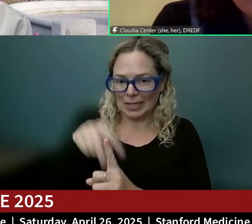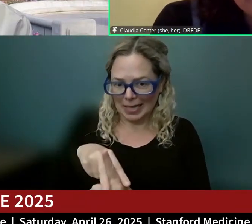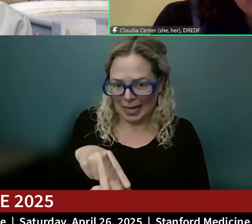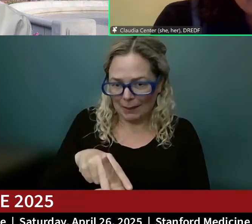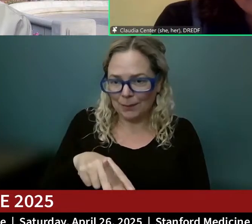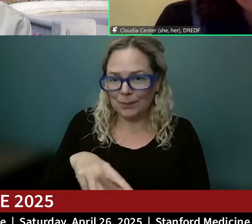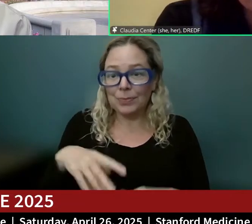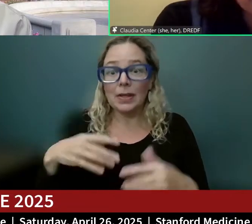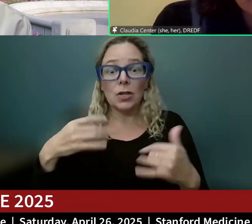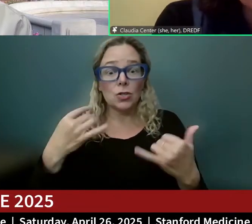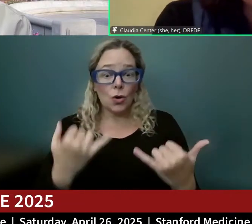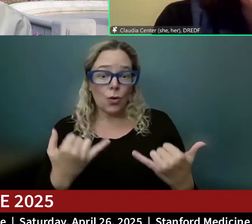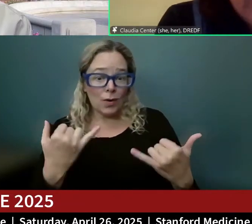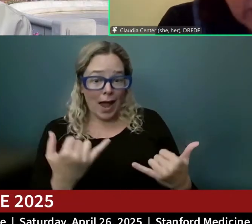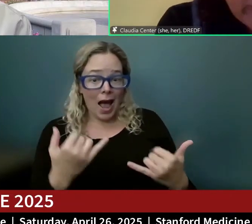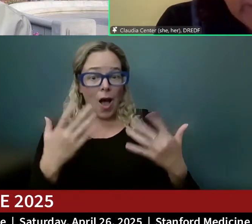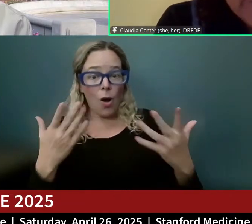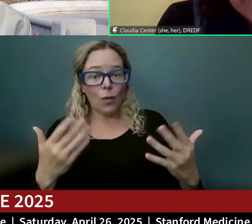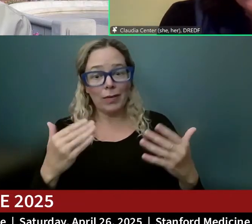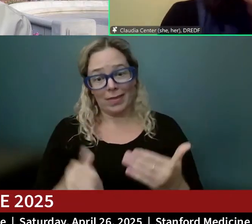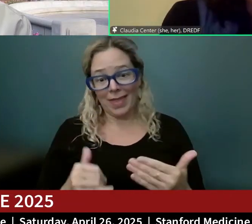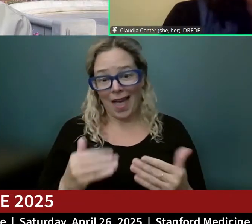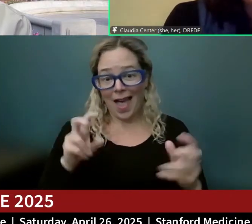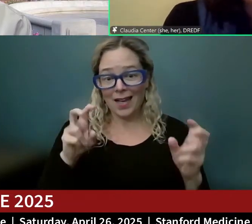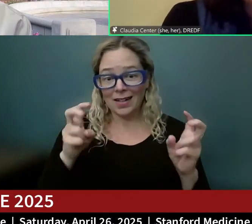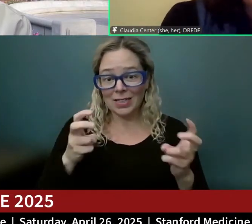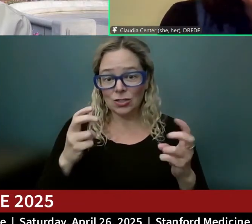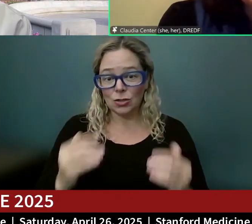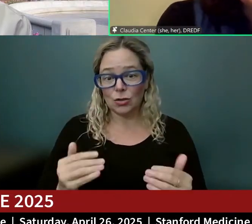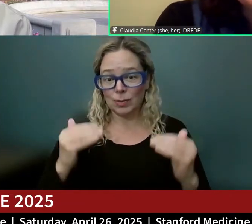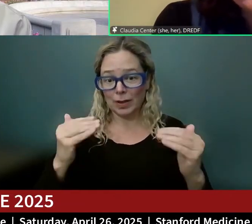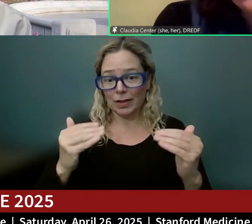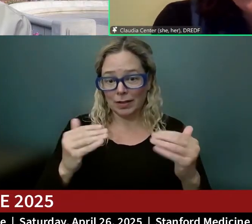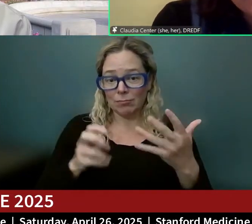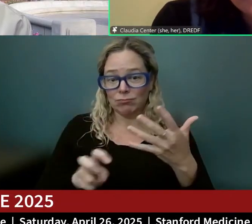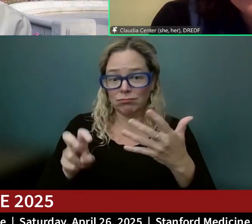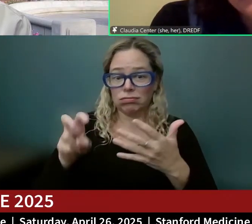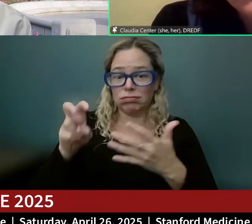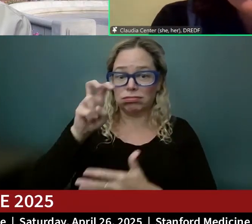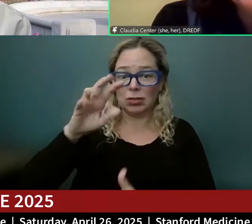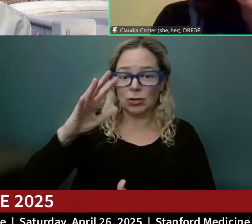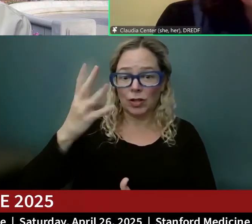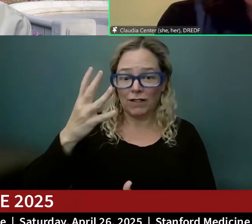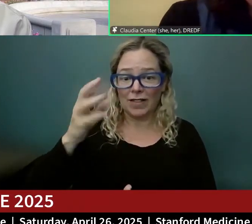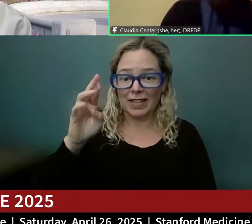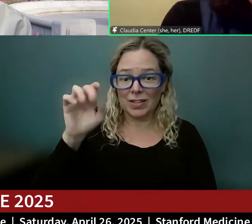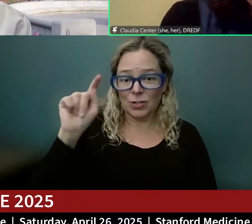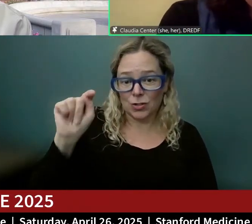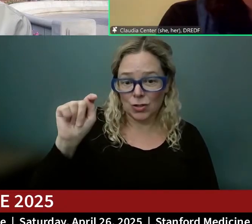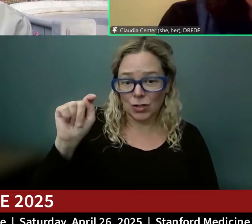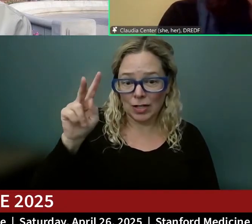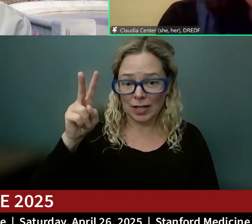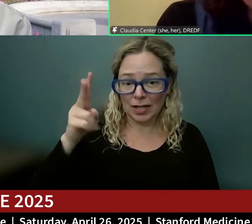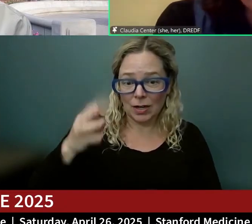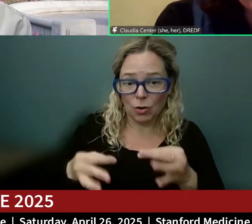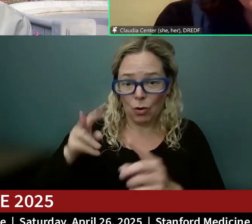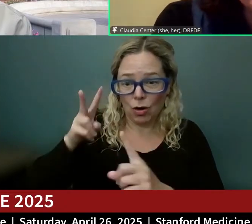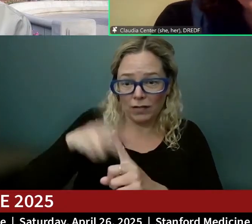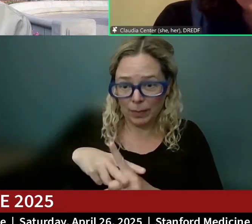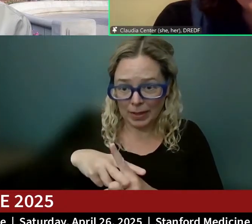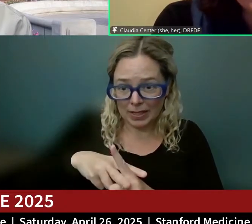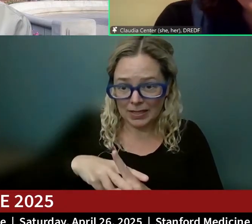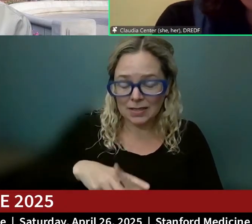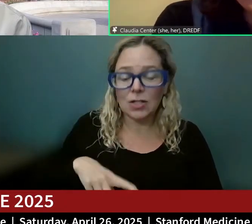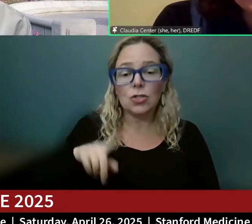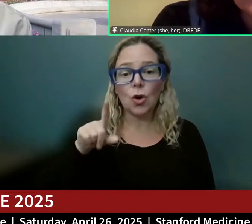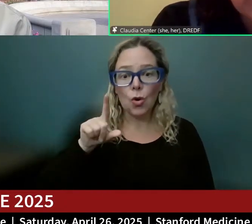issue is up in the Fifth Circuit Court of Appeals. So 20 plus disability organizations joined a brief, an